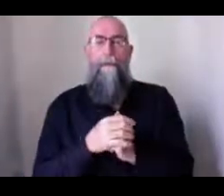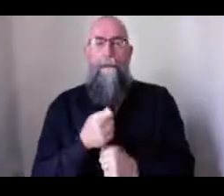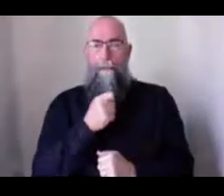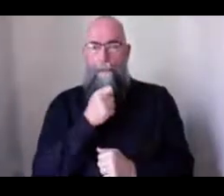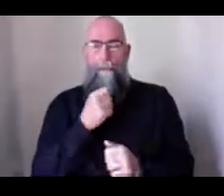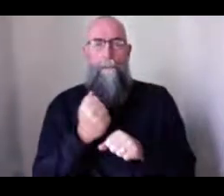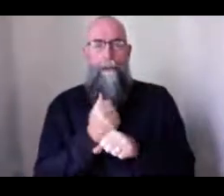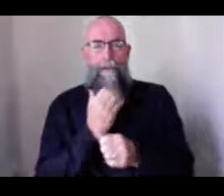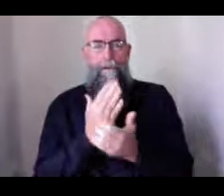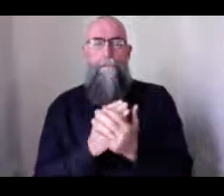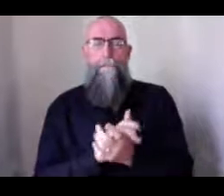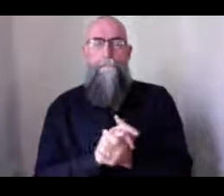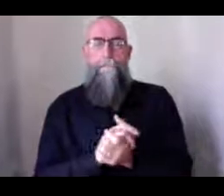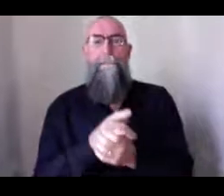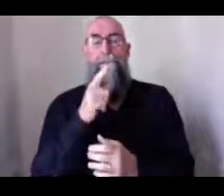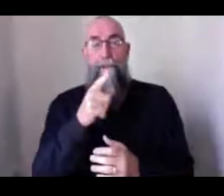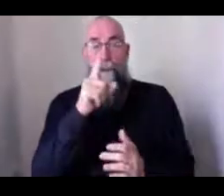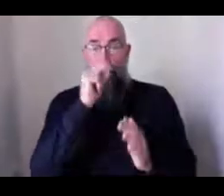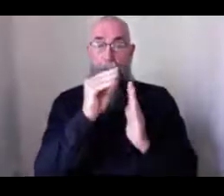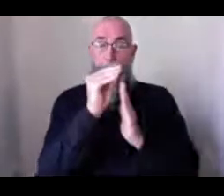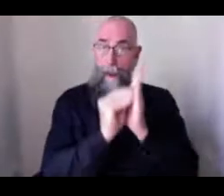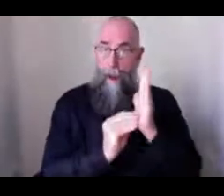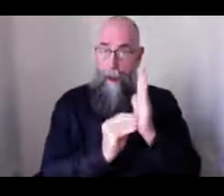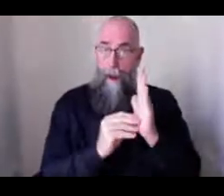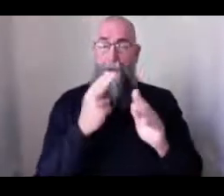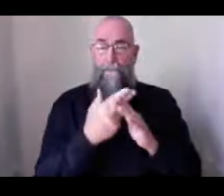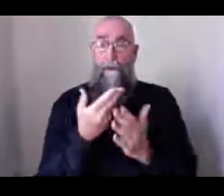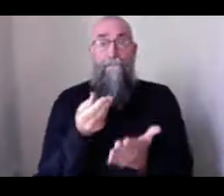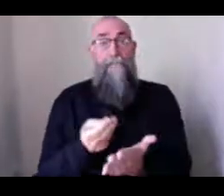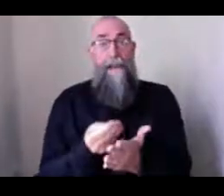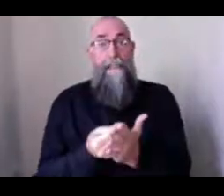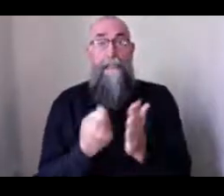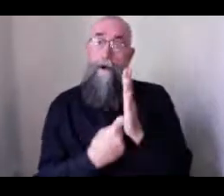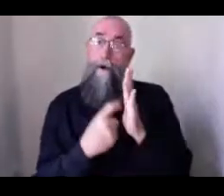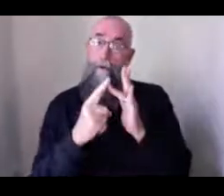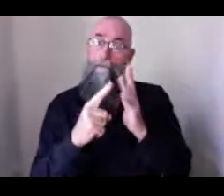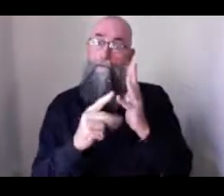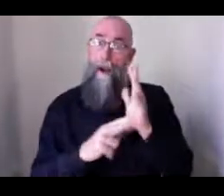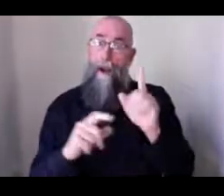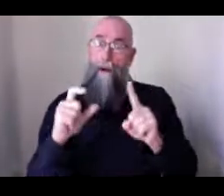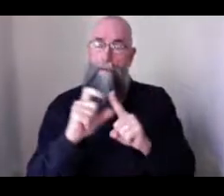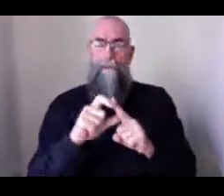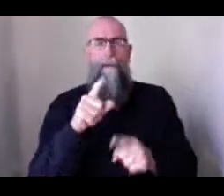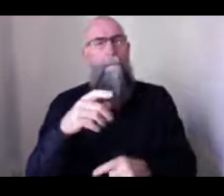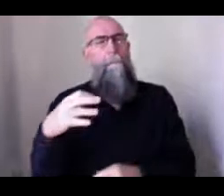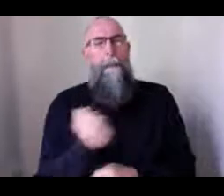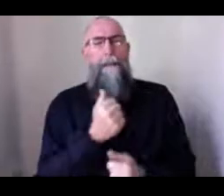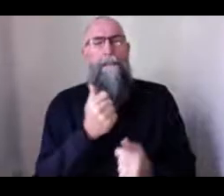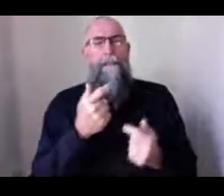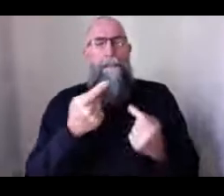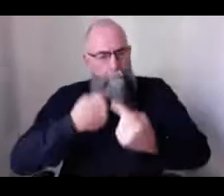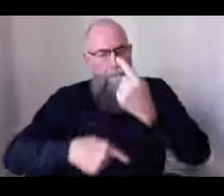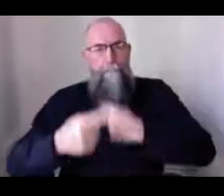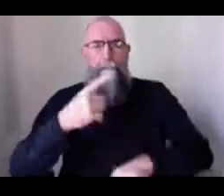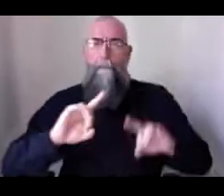funding rounds. Your project must be a clearly defined arts and cultural activity.